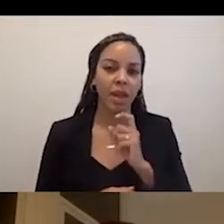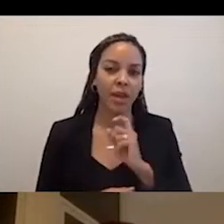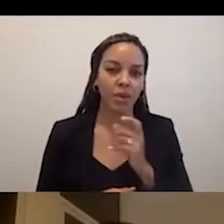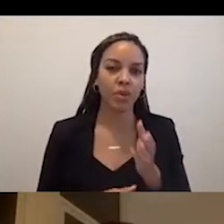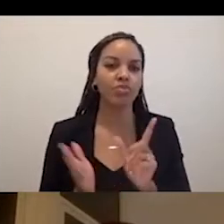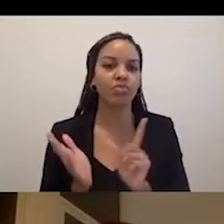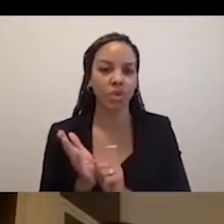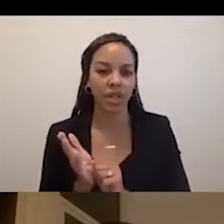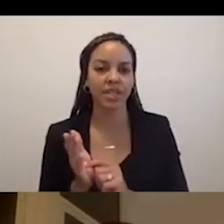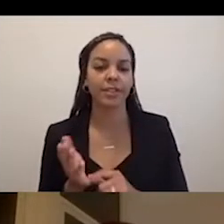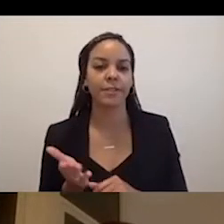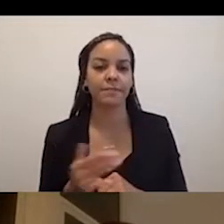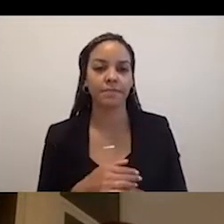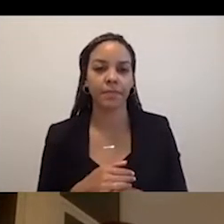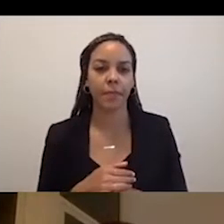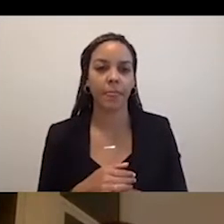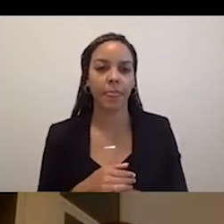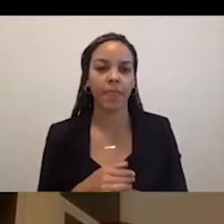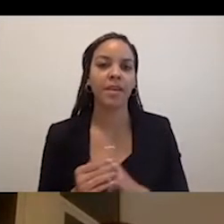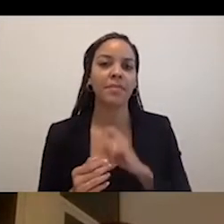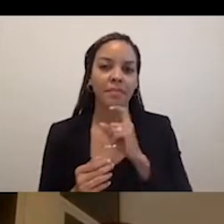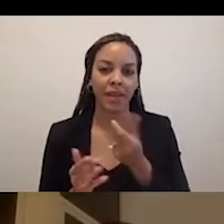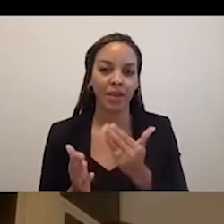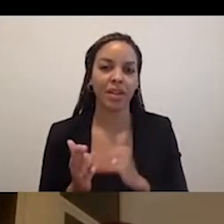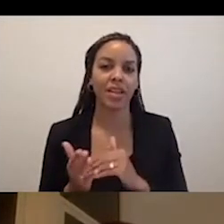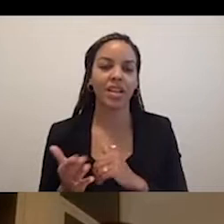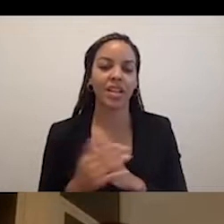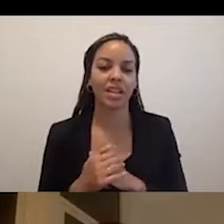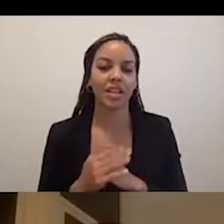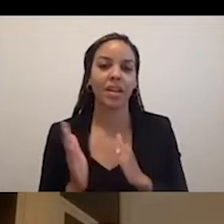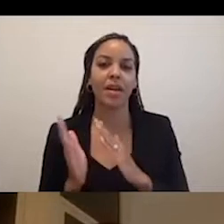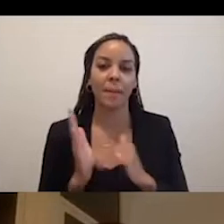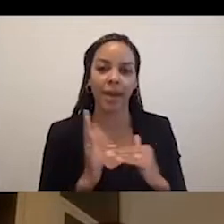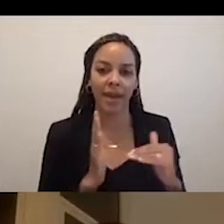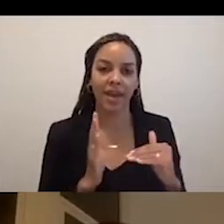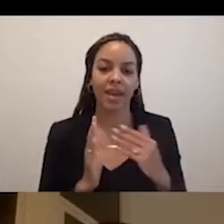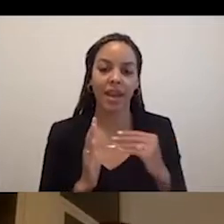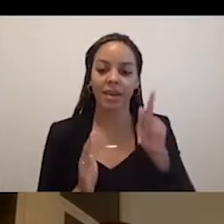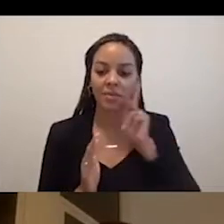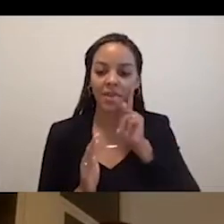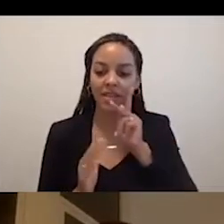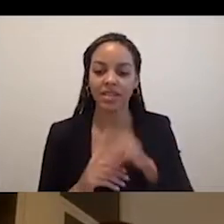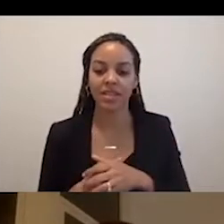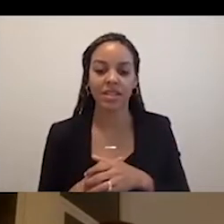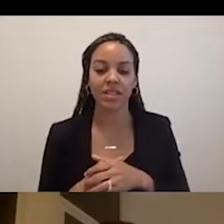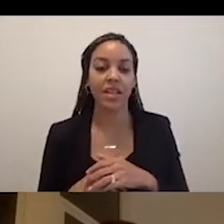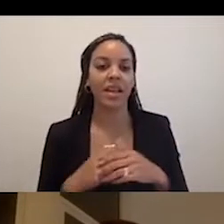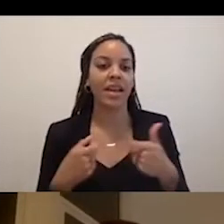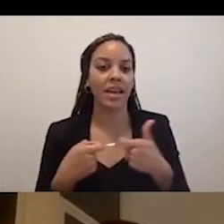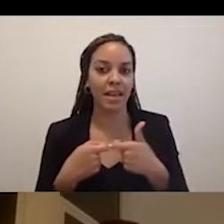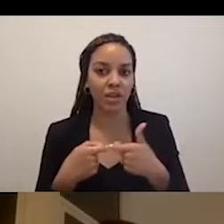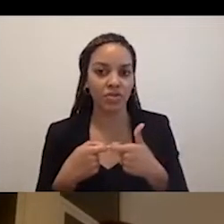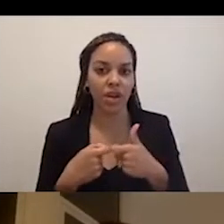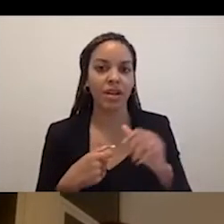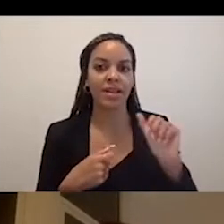print, next, again, metal, next, paint and plastics and electronics and